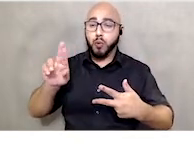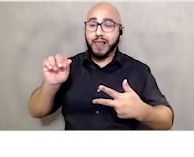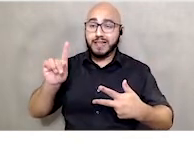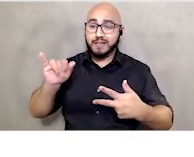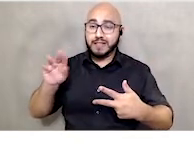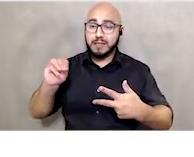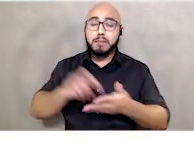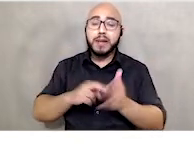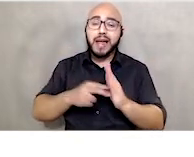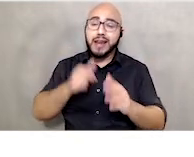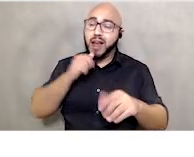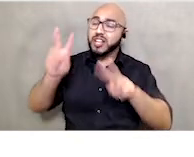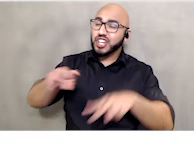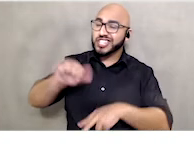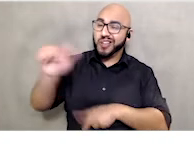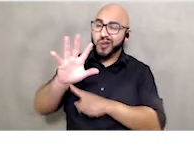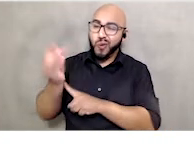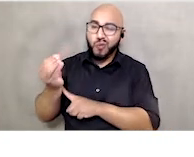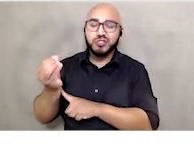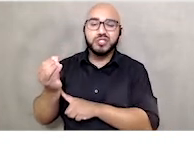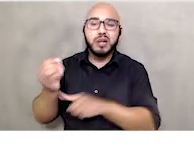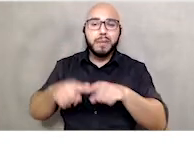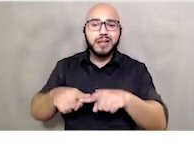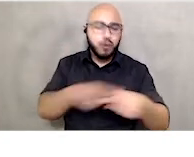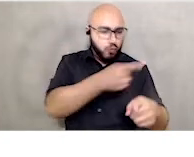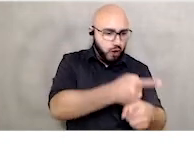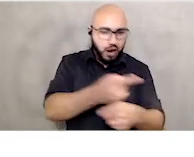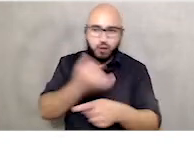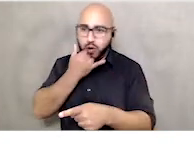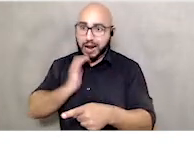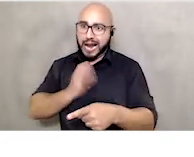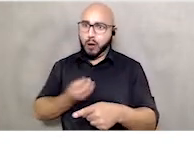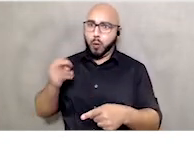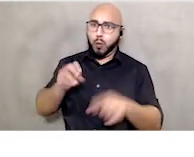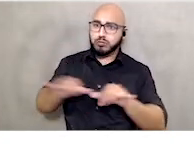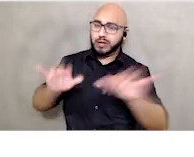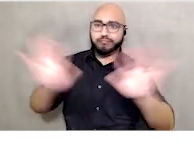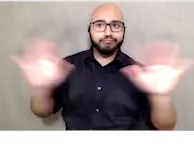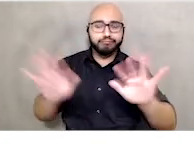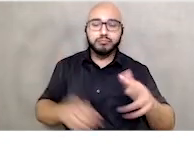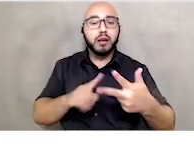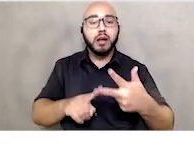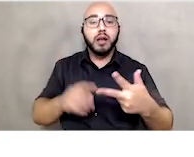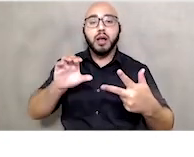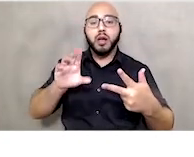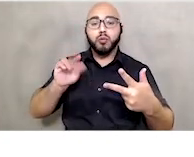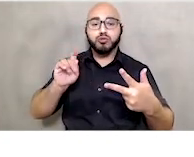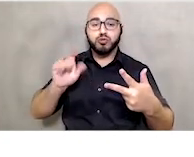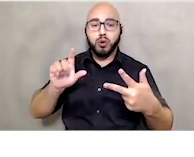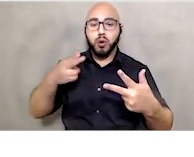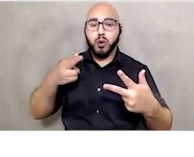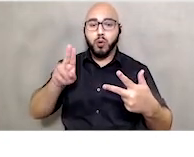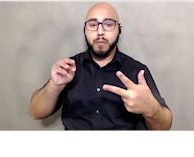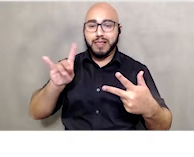another culture based on our own standards of right and wrong. And cultural humility is being respectful and